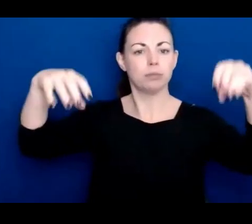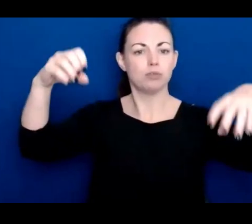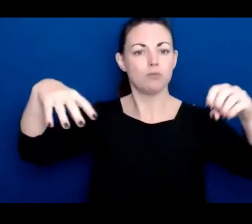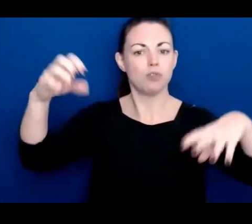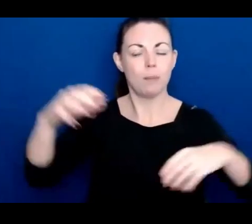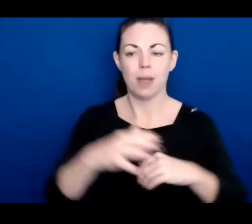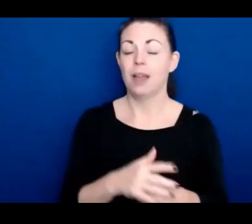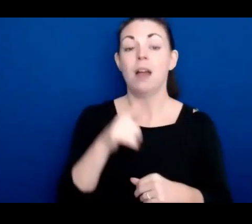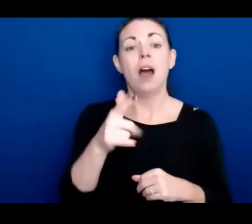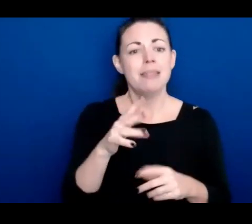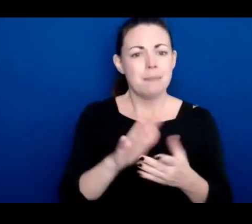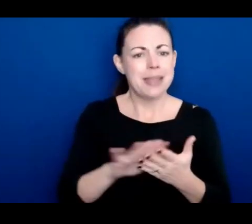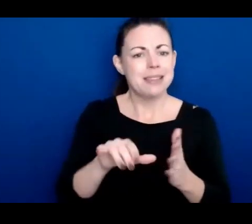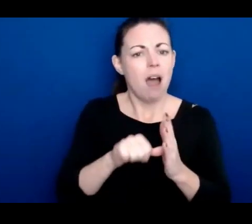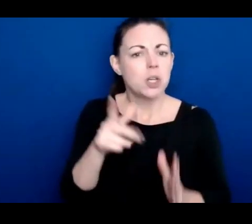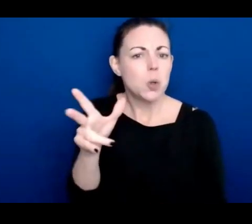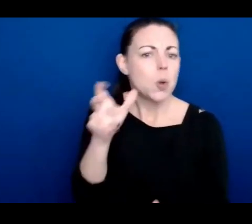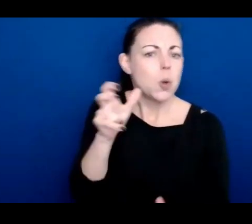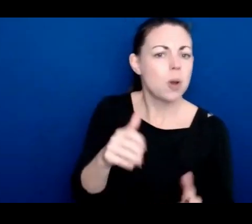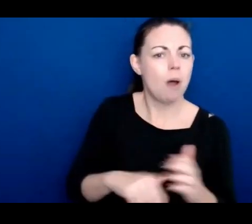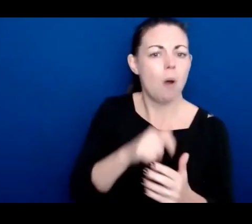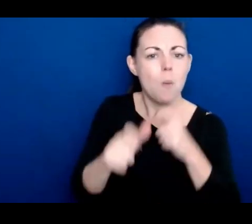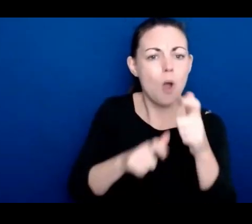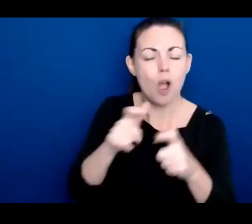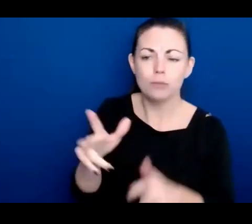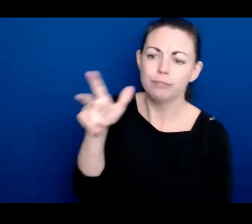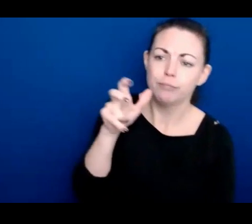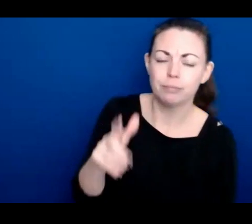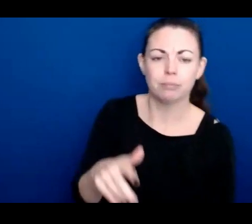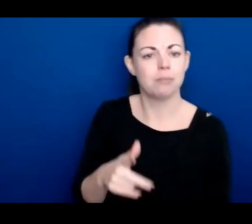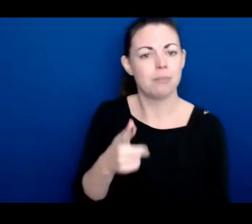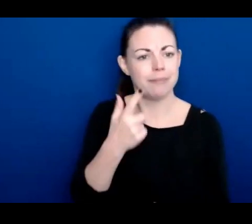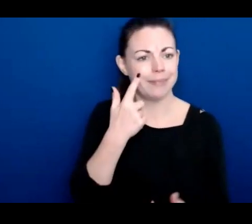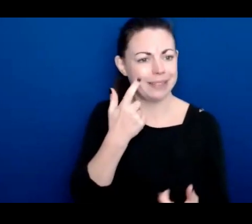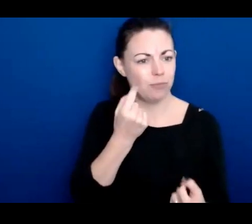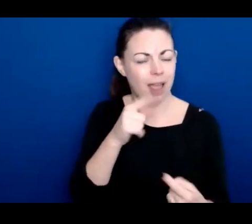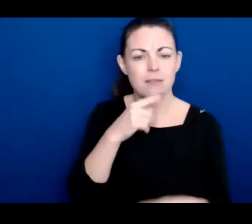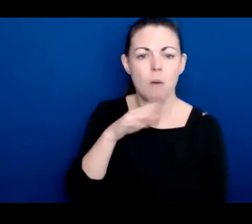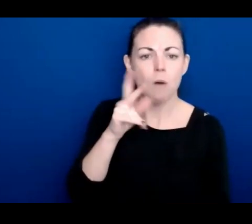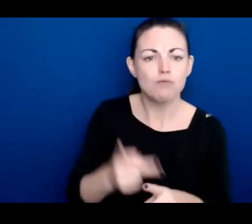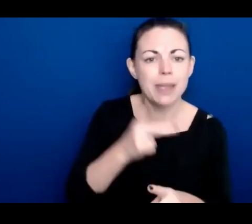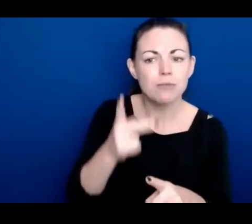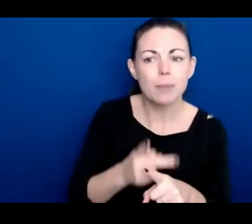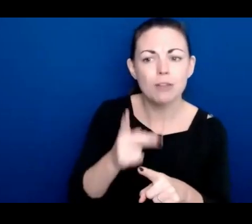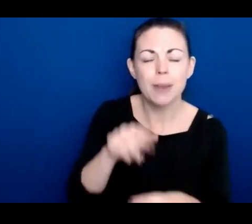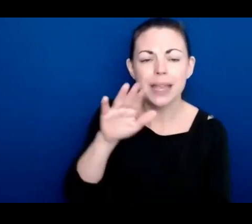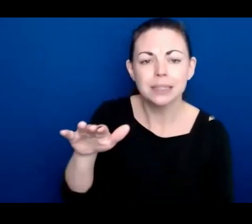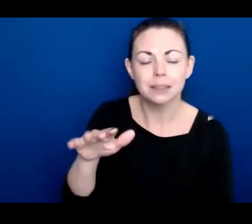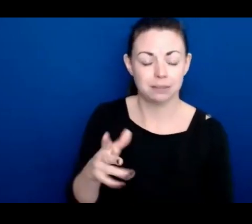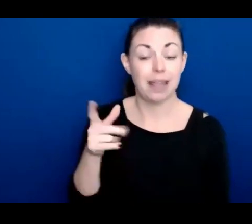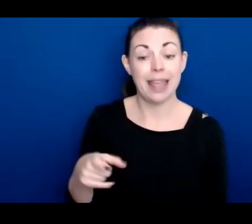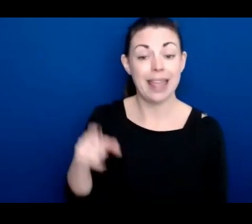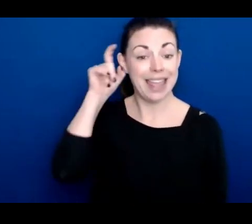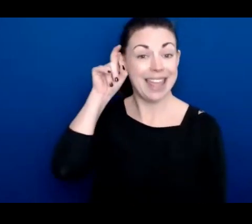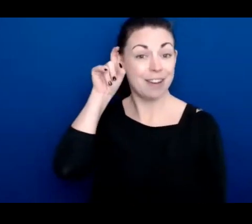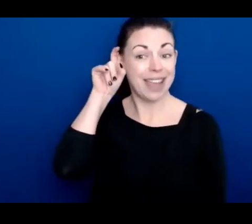these frequencies, what people are actually saying, asking people to repeat themselves. And even wearing hearing aids, it doesn't mean that over distance you're